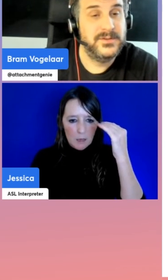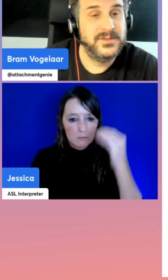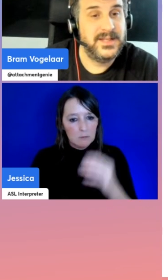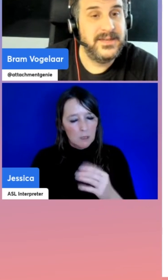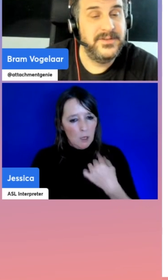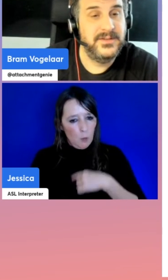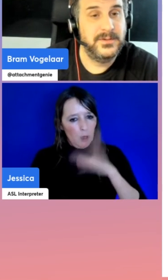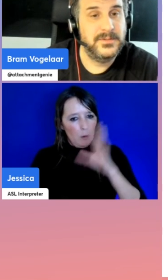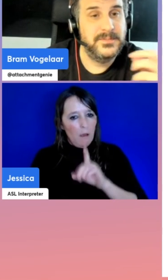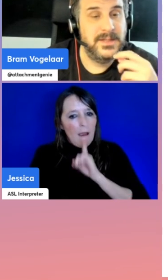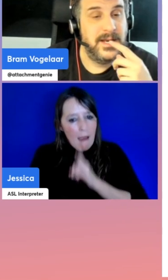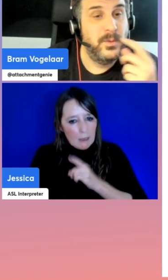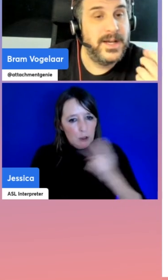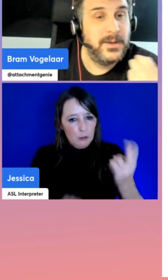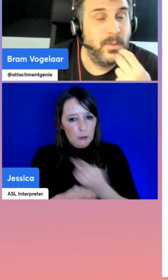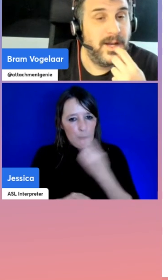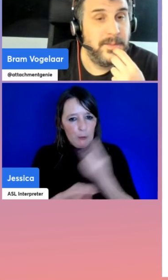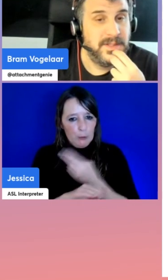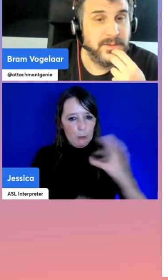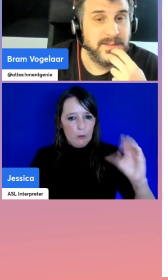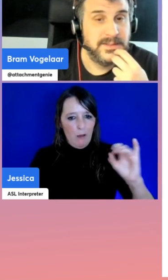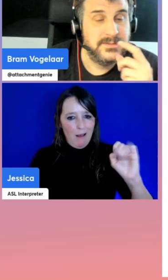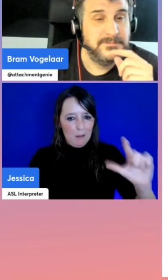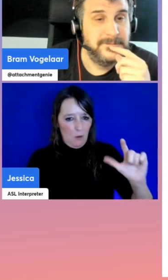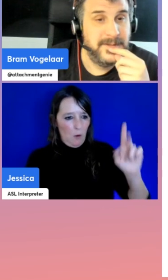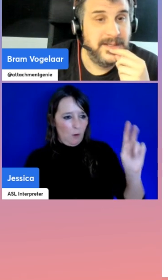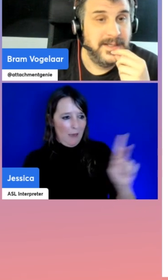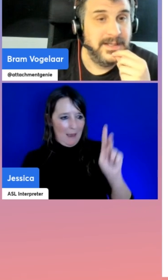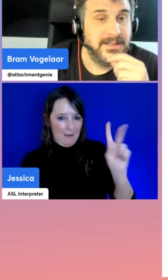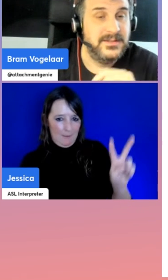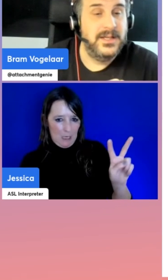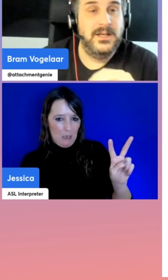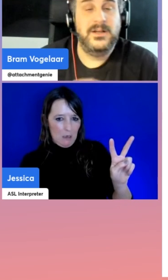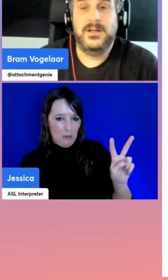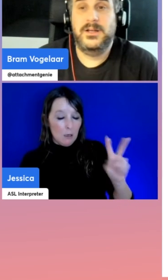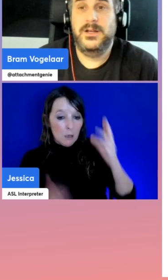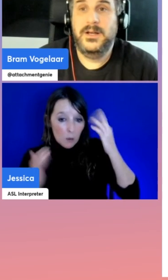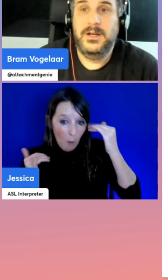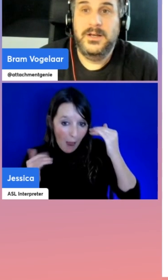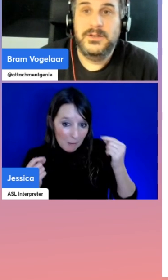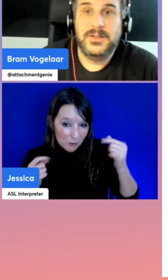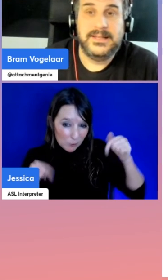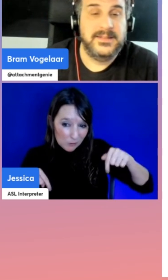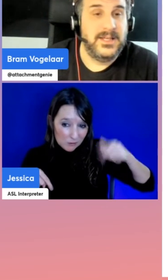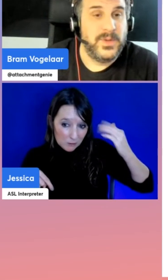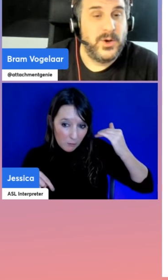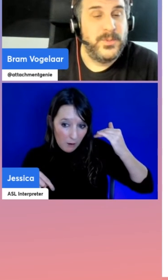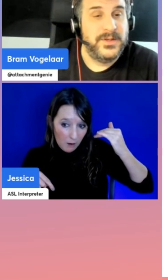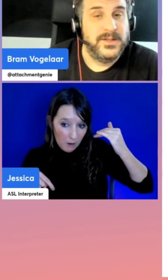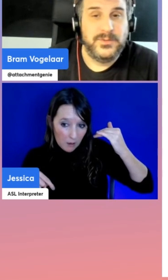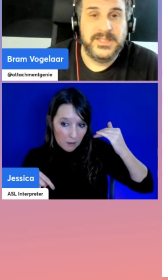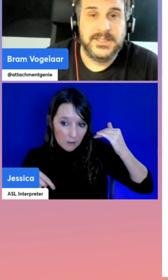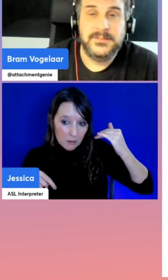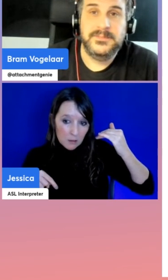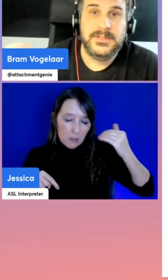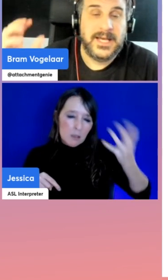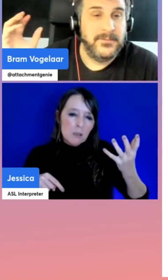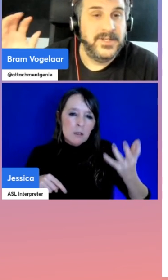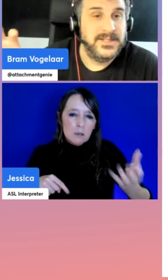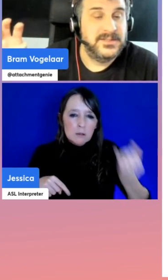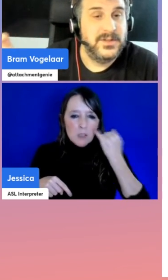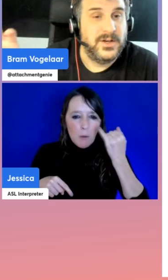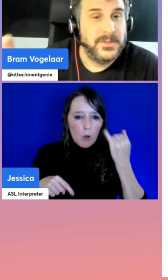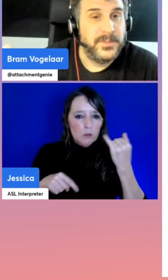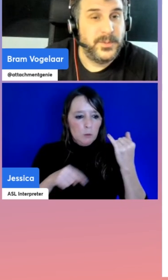use the Consul KV store. And why am I doing this is, so let's say we open a new region.